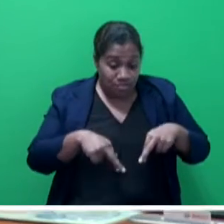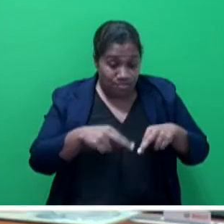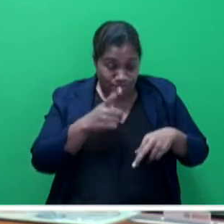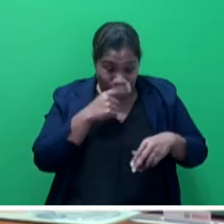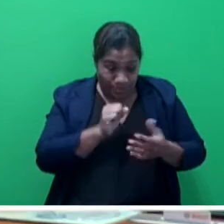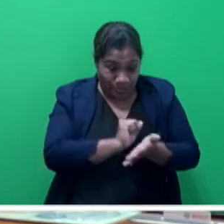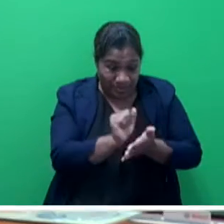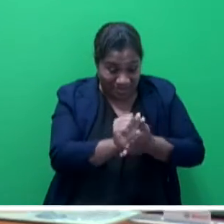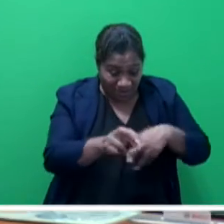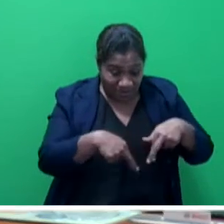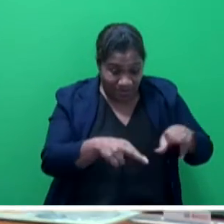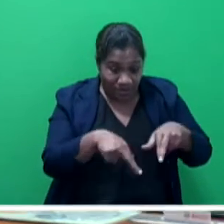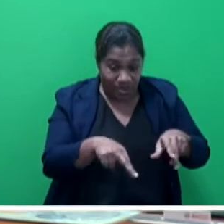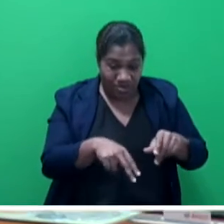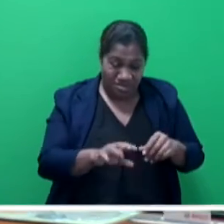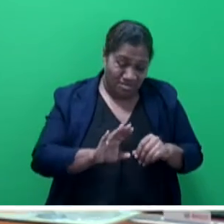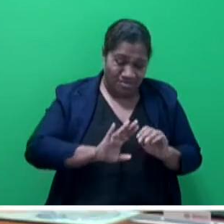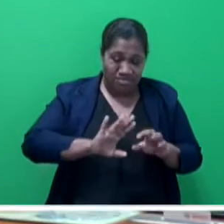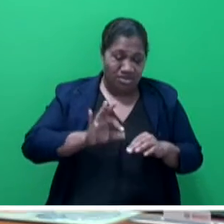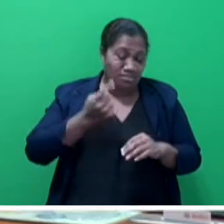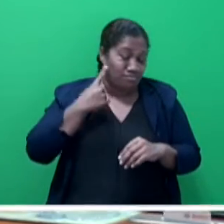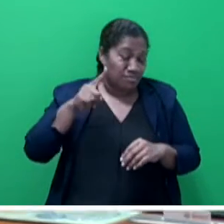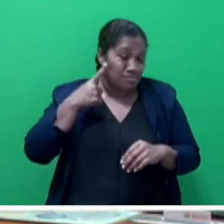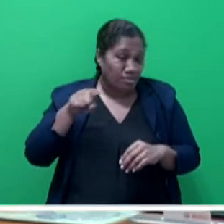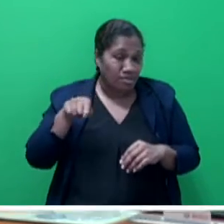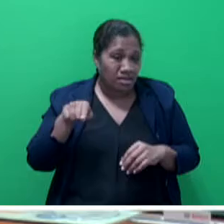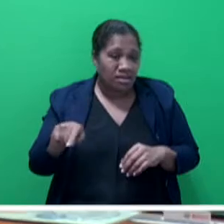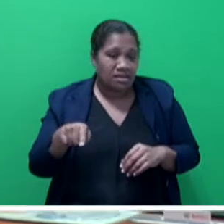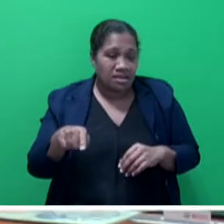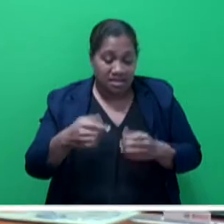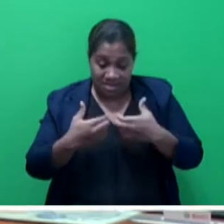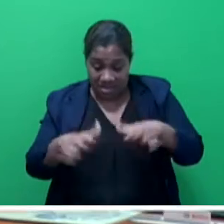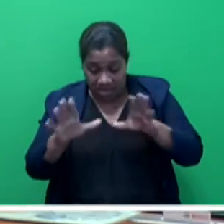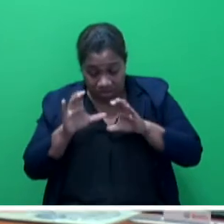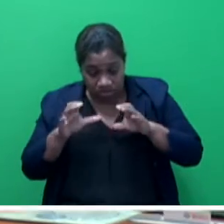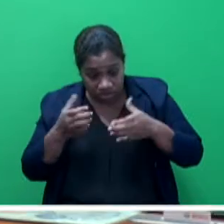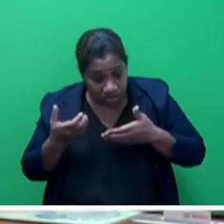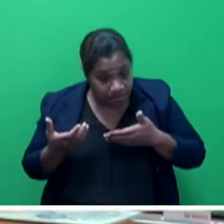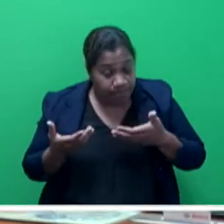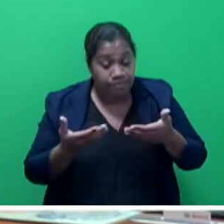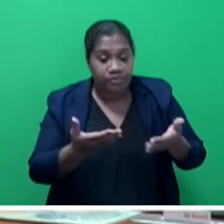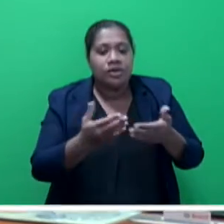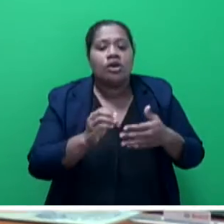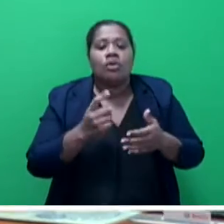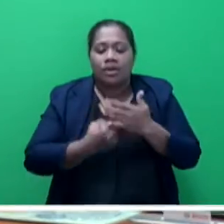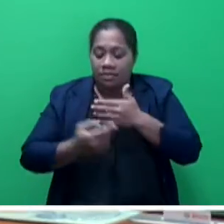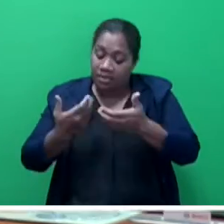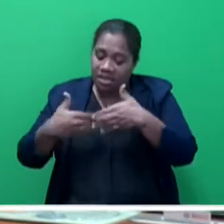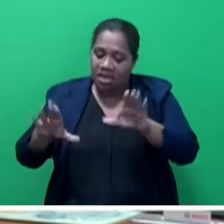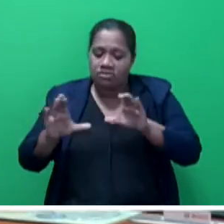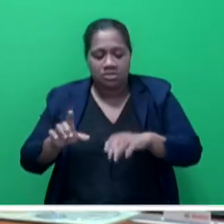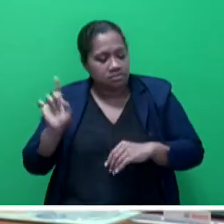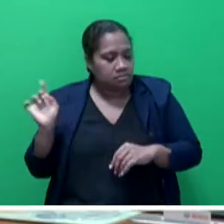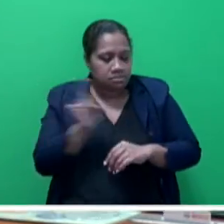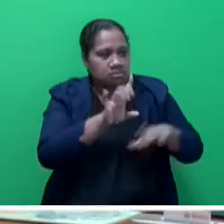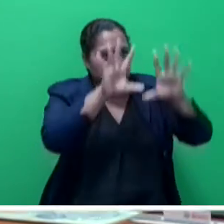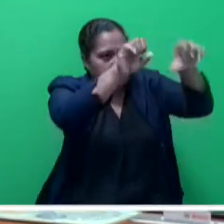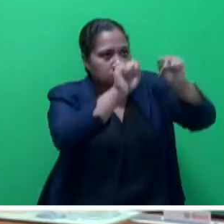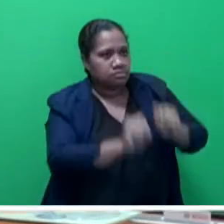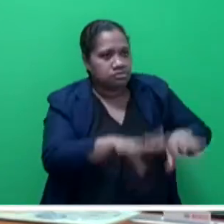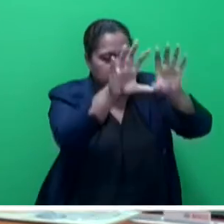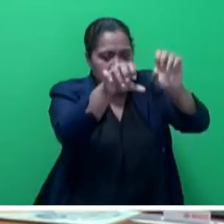to the instructions issued by the councils, the Municipal Council took the initiative of removing the